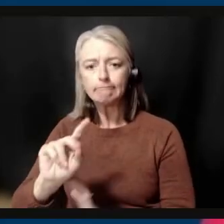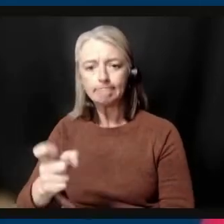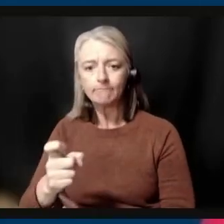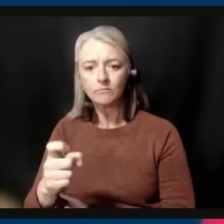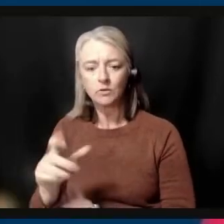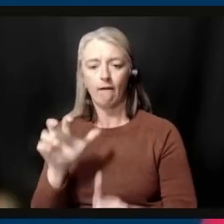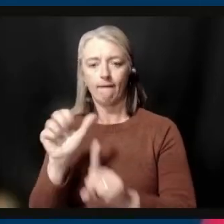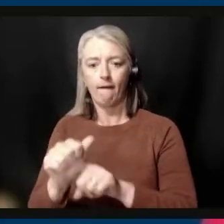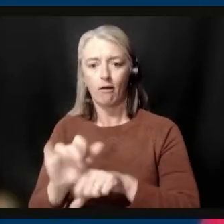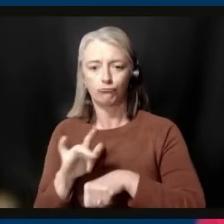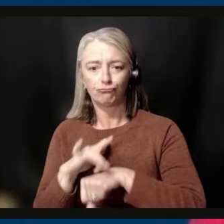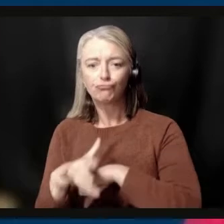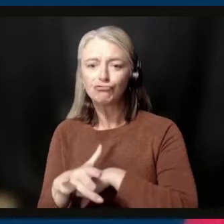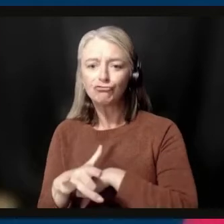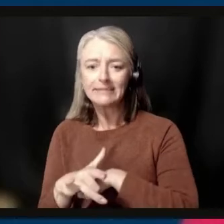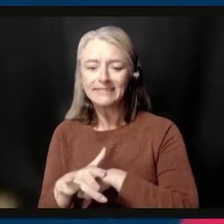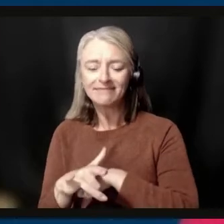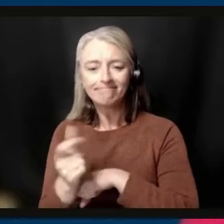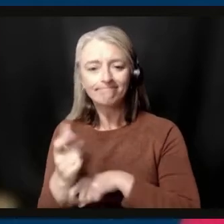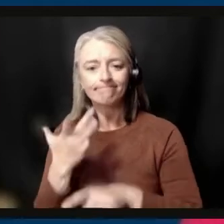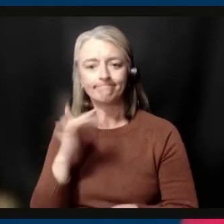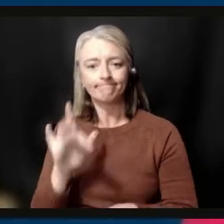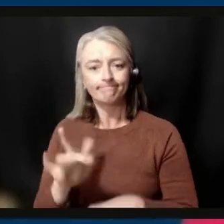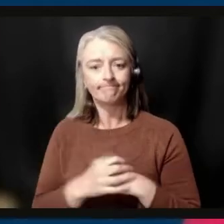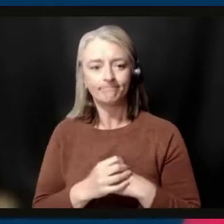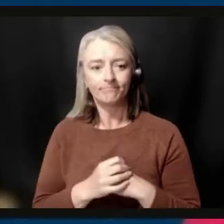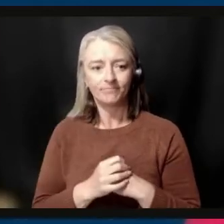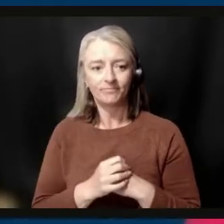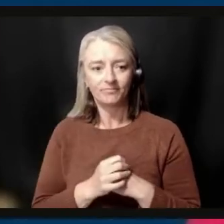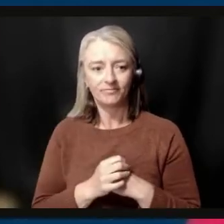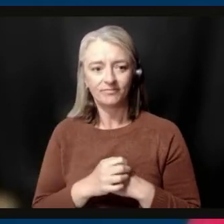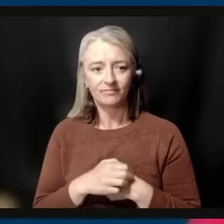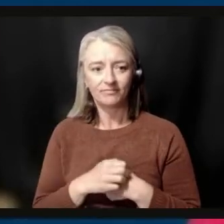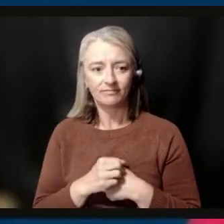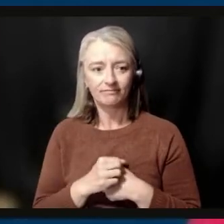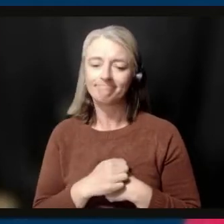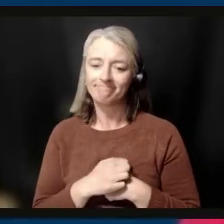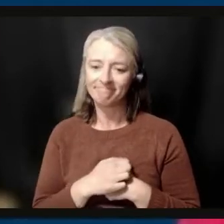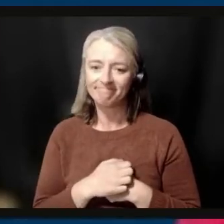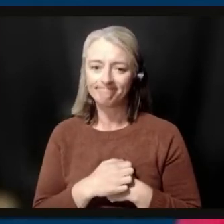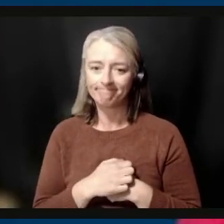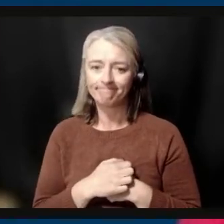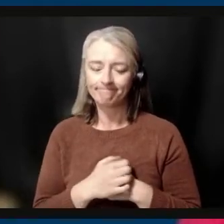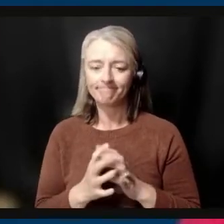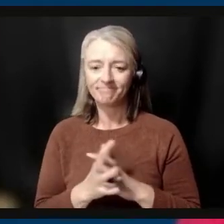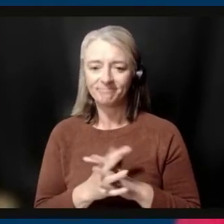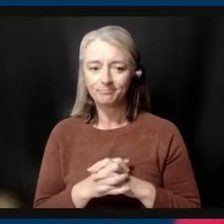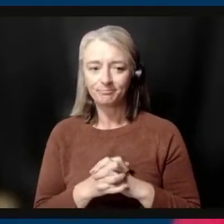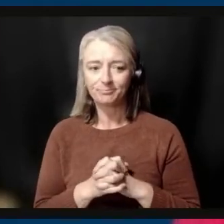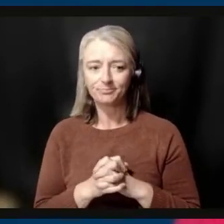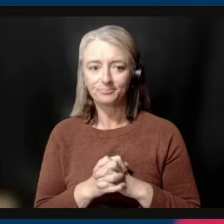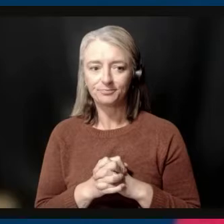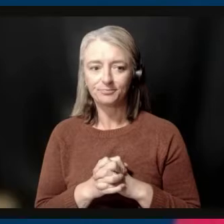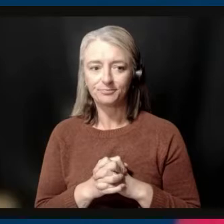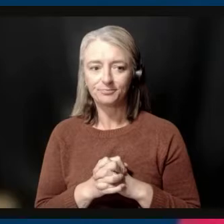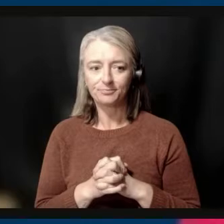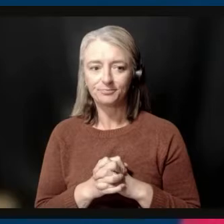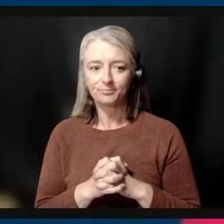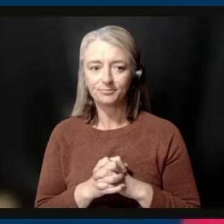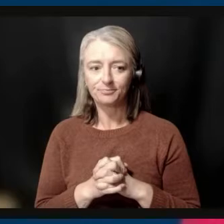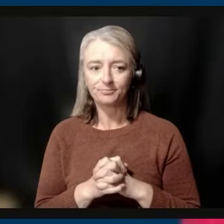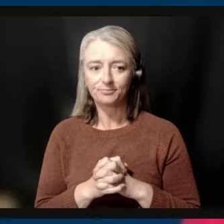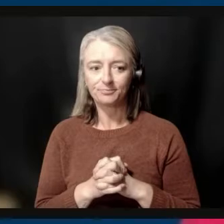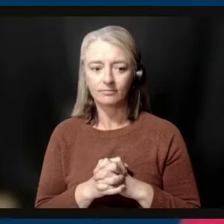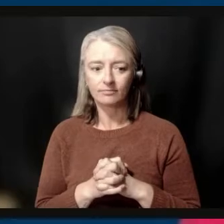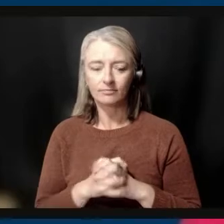really early on, which turned out to be a good thing, obviously. And so the